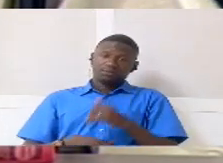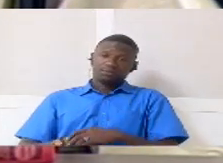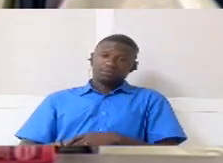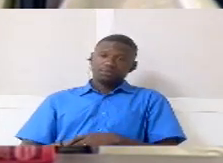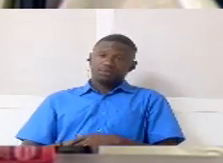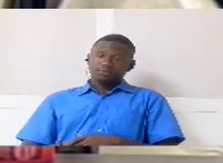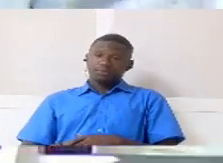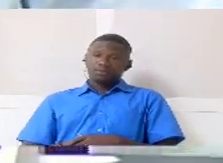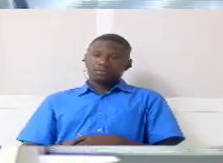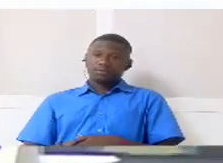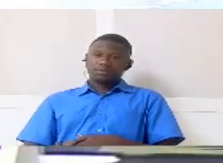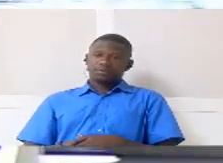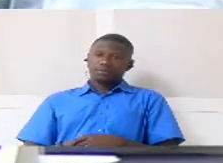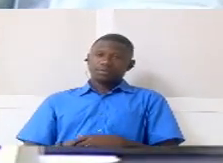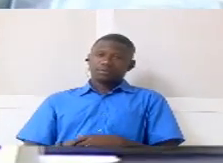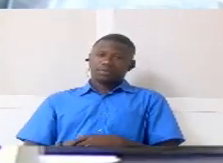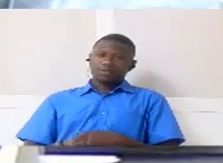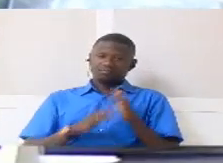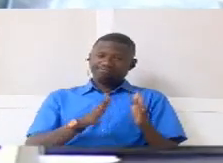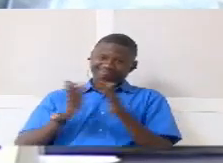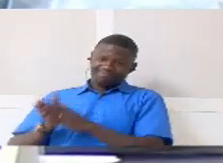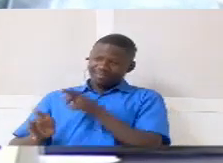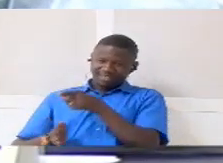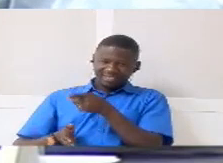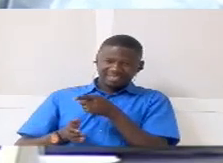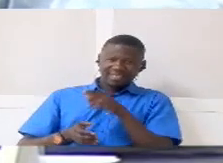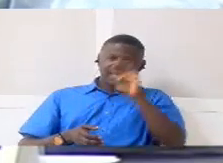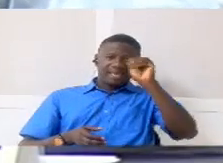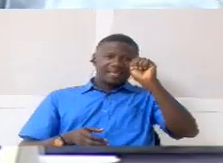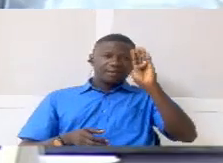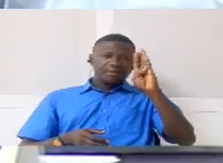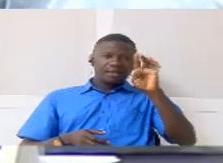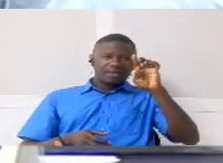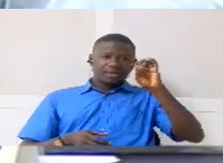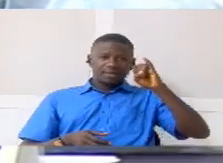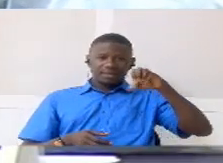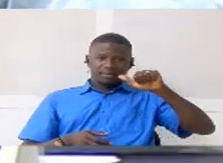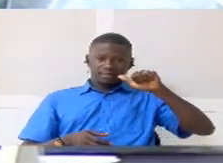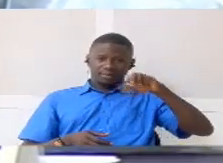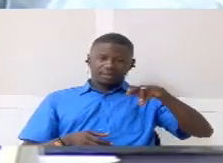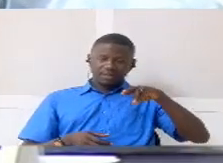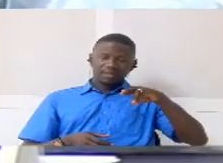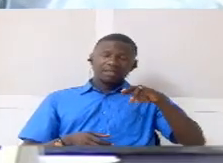And apart from this Ibrahim Asise, do you know of any other situation when